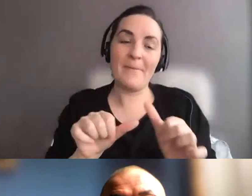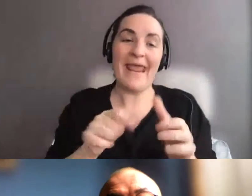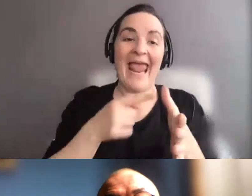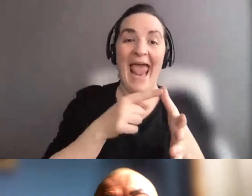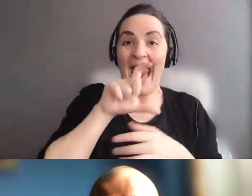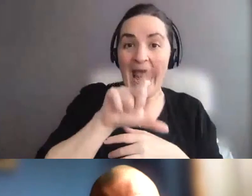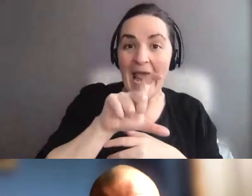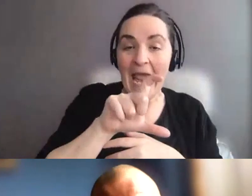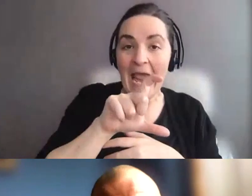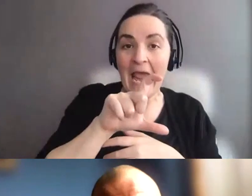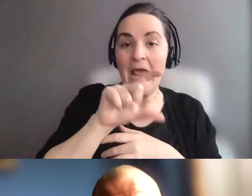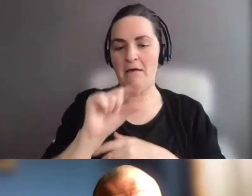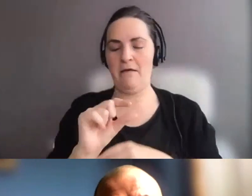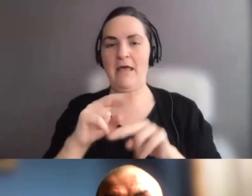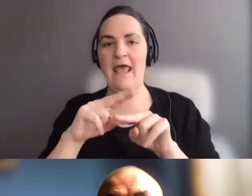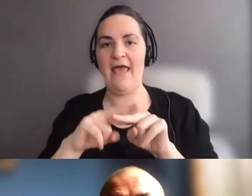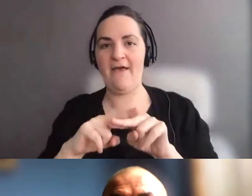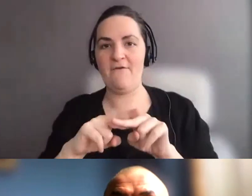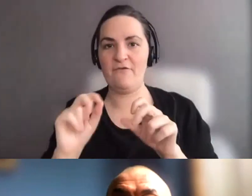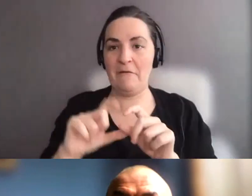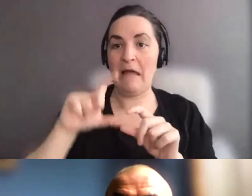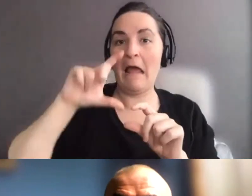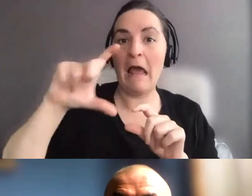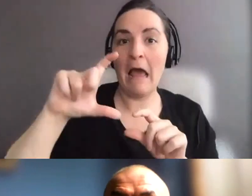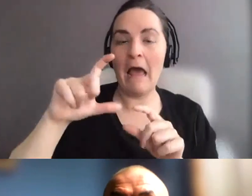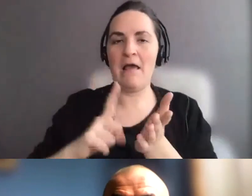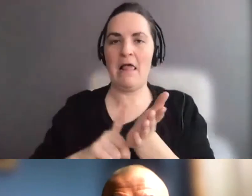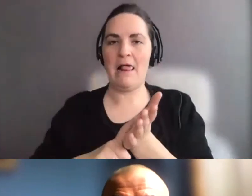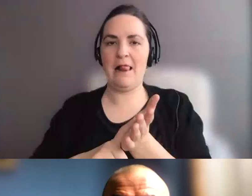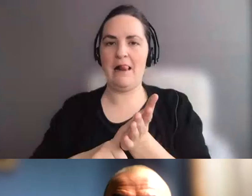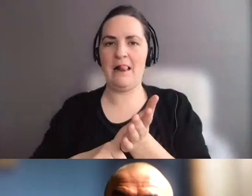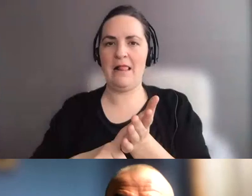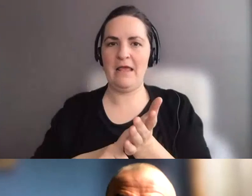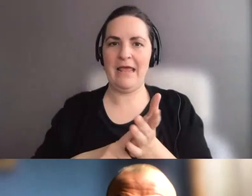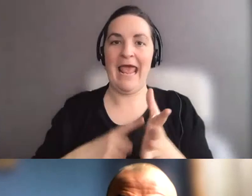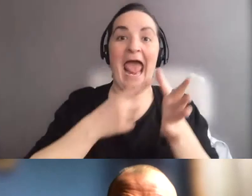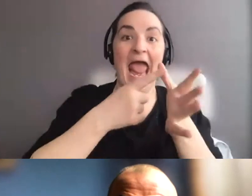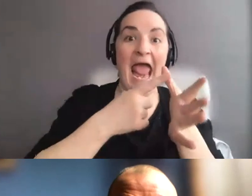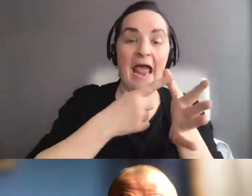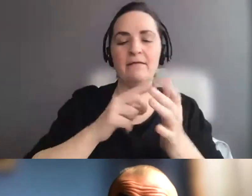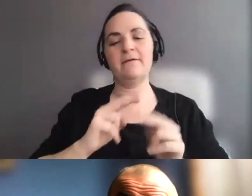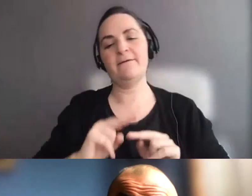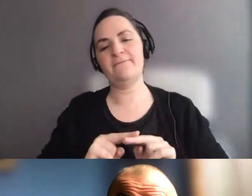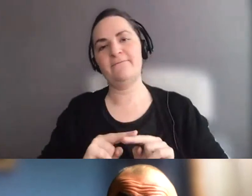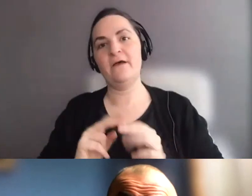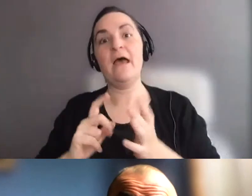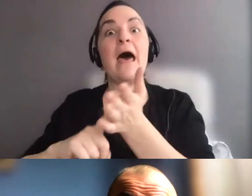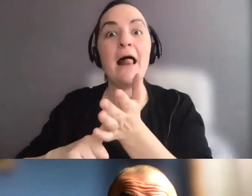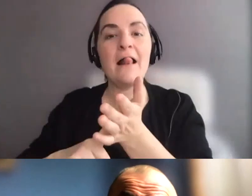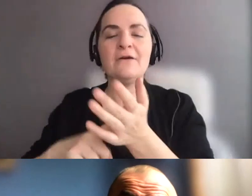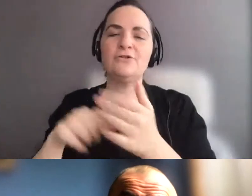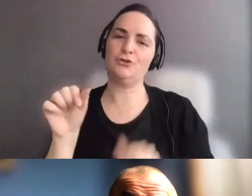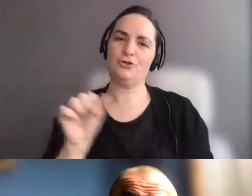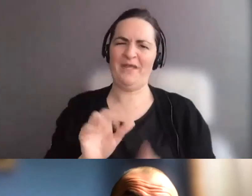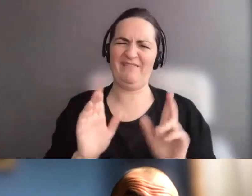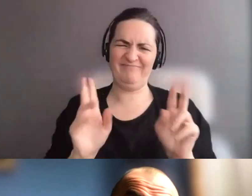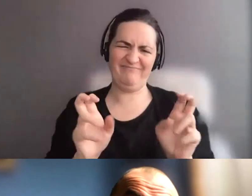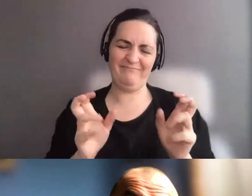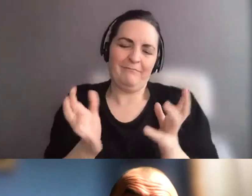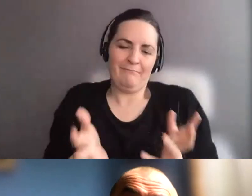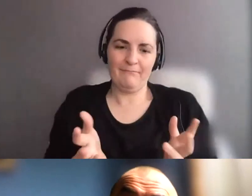f, capital L. Assessment for learning. Assessment for learning